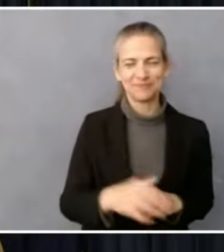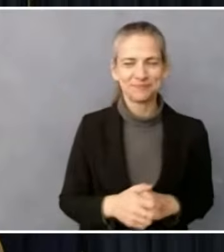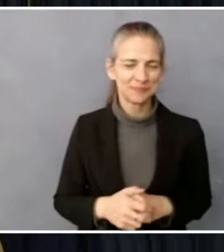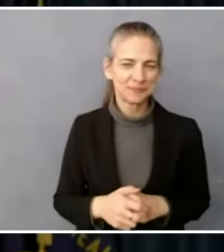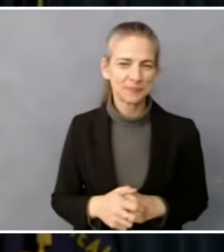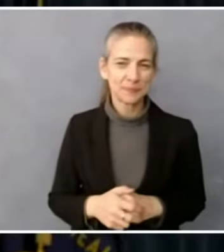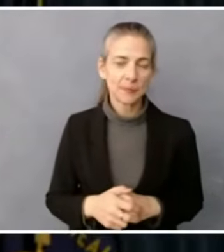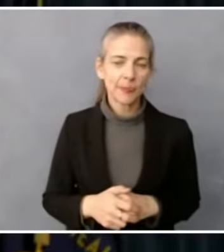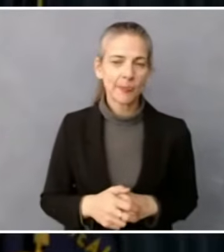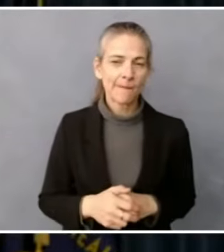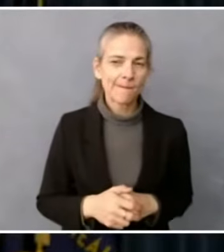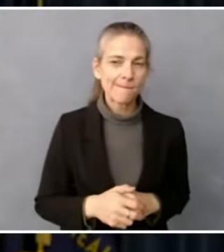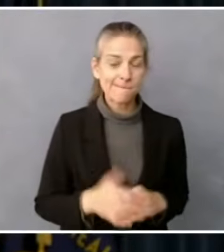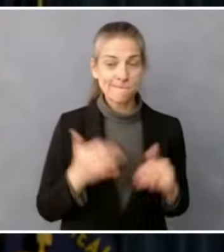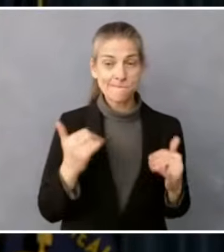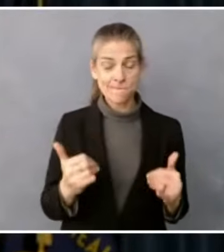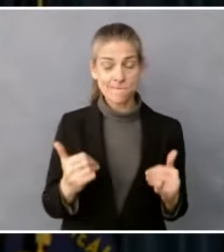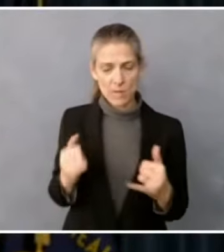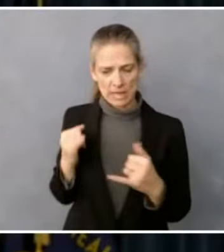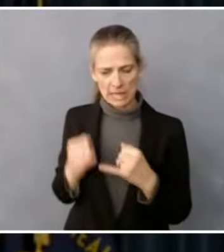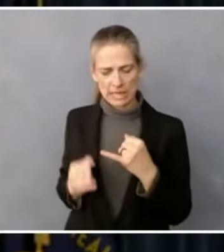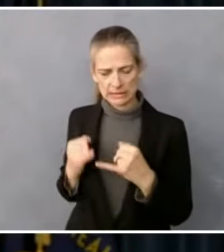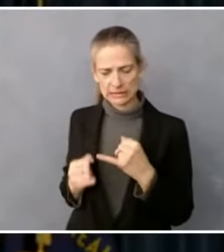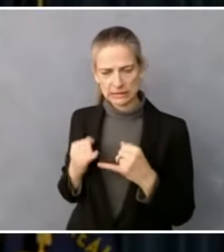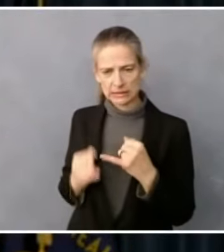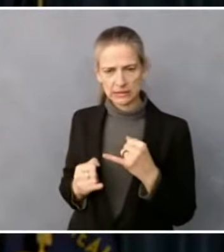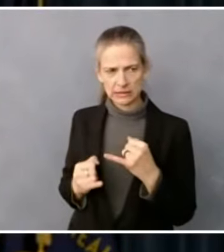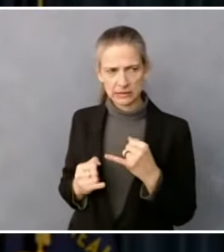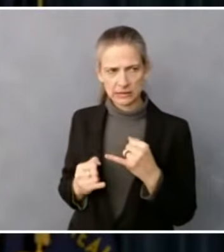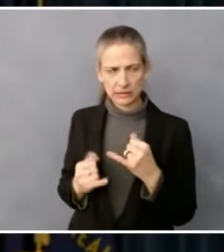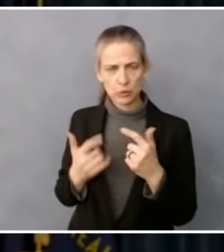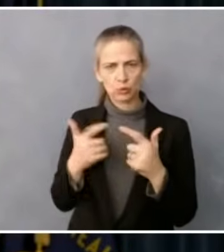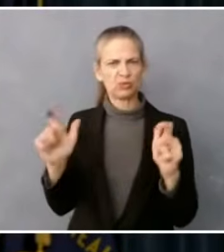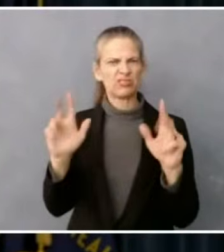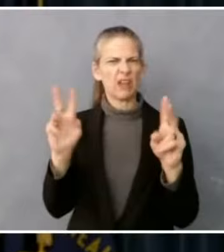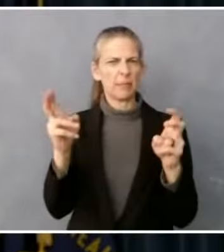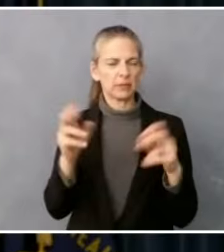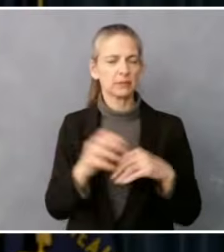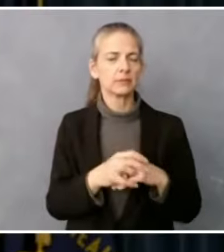In our last, I think, major